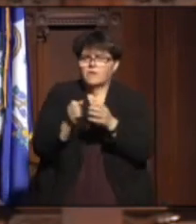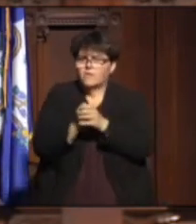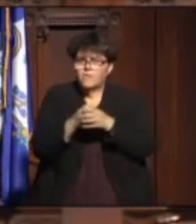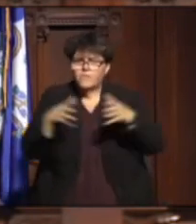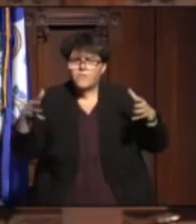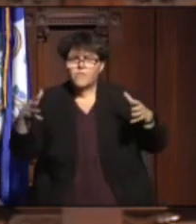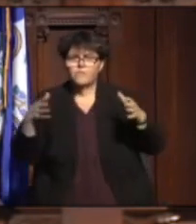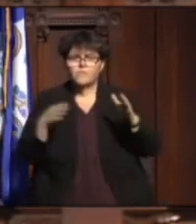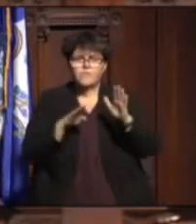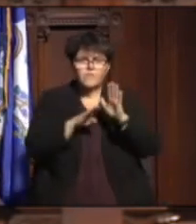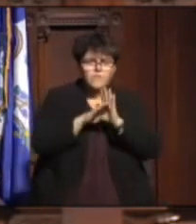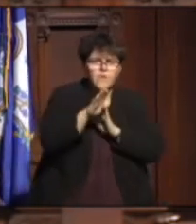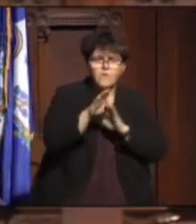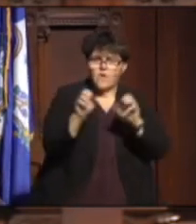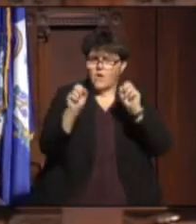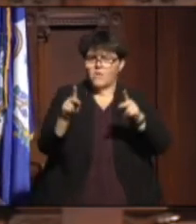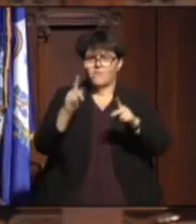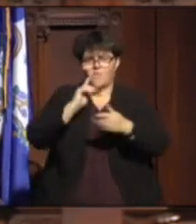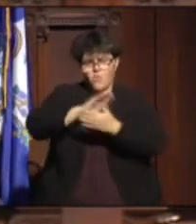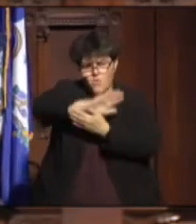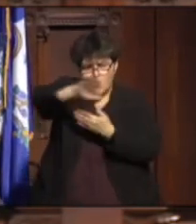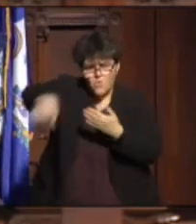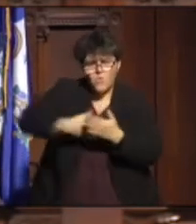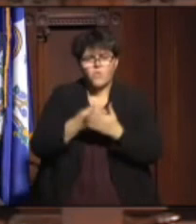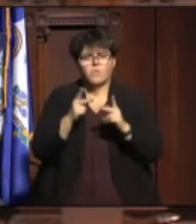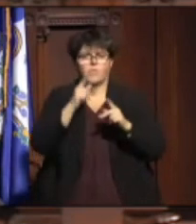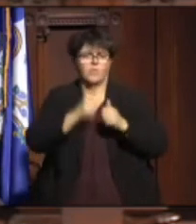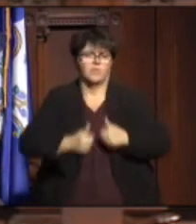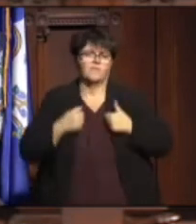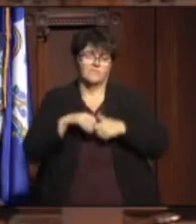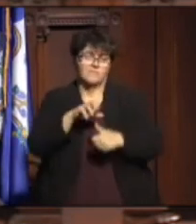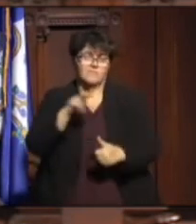I saw a lot of you at the basketball game last night at the